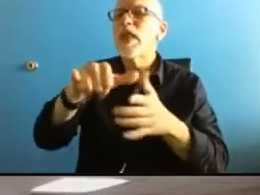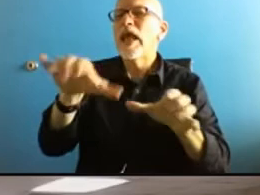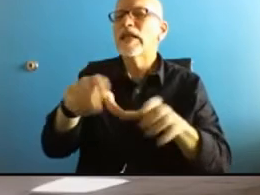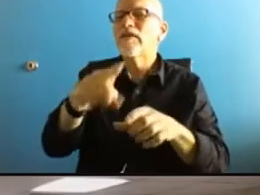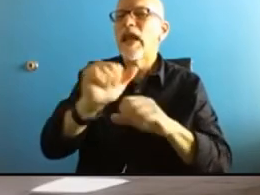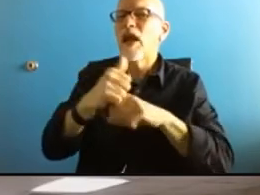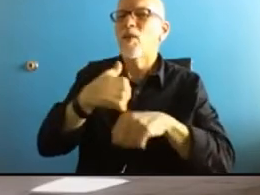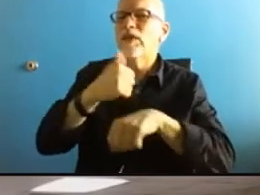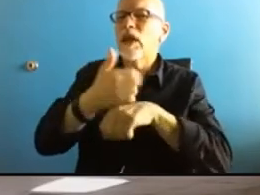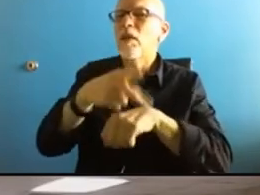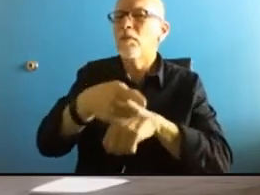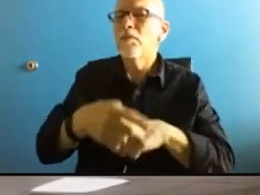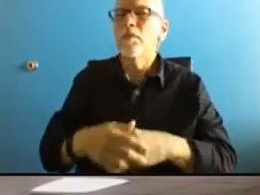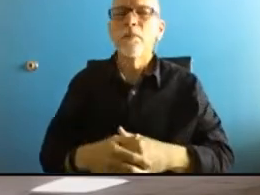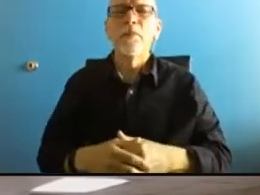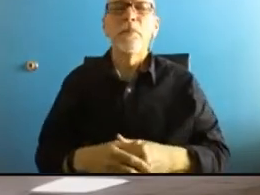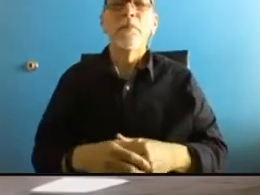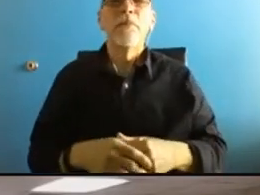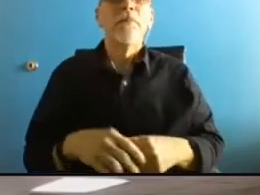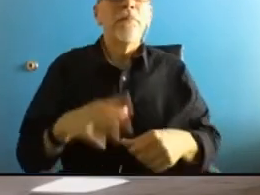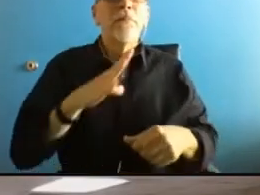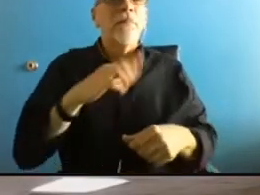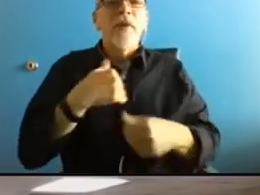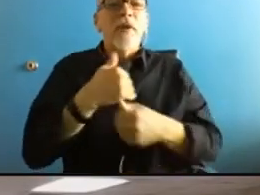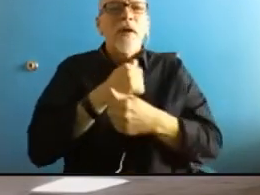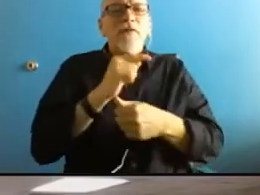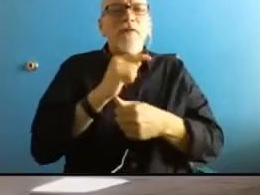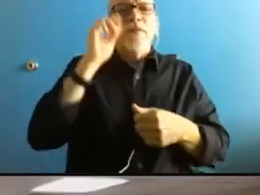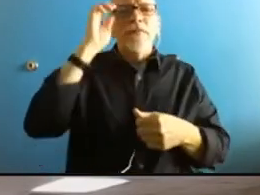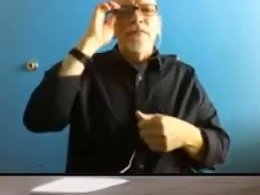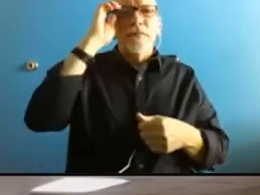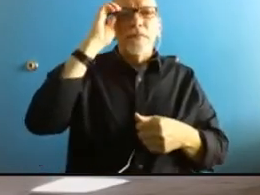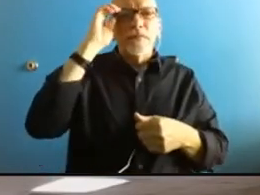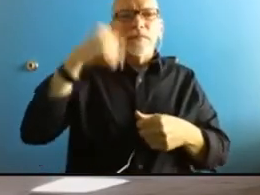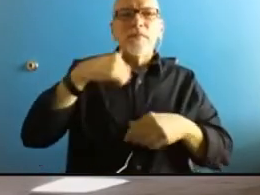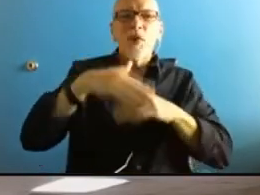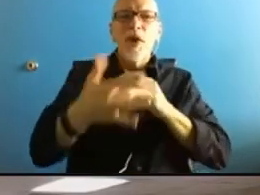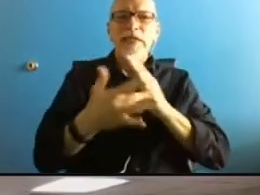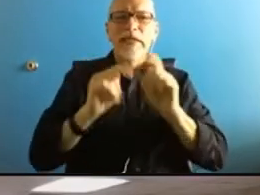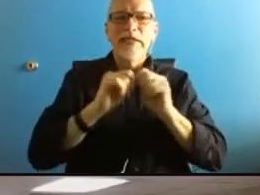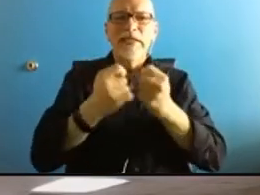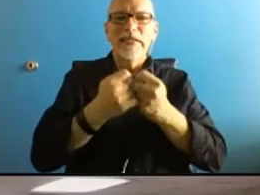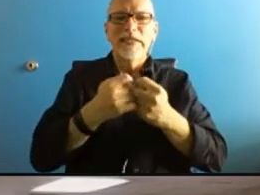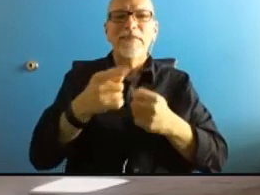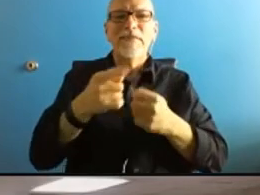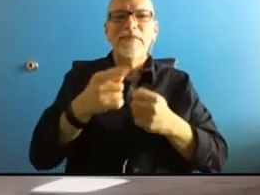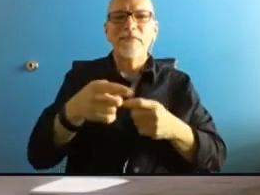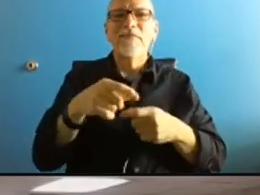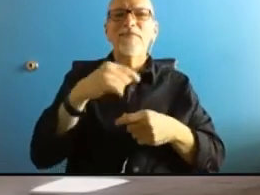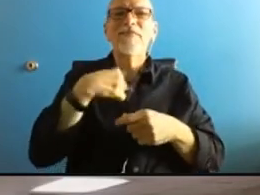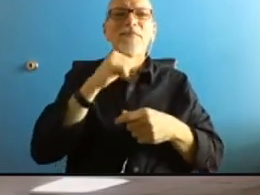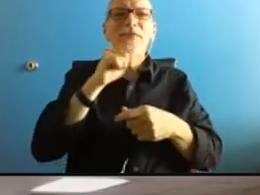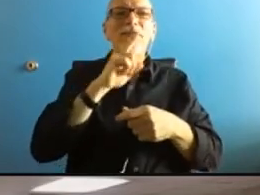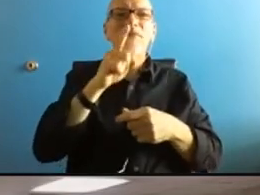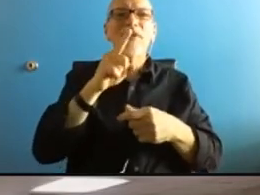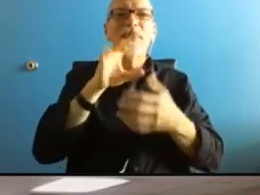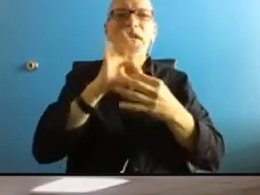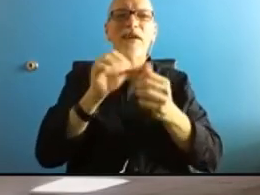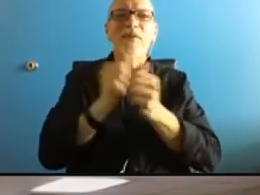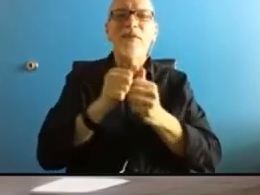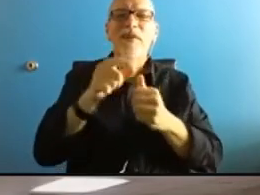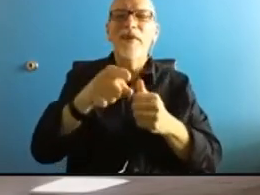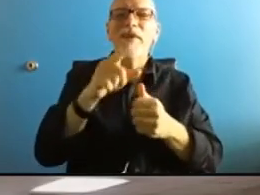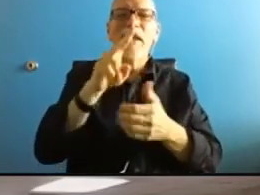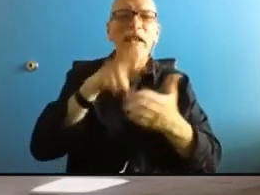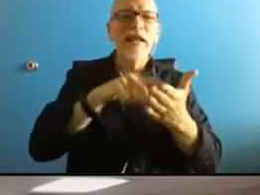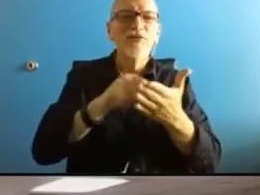up? No, I'd love to. I'm on the tech team, so I really didn't connect using literacy games with the